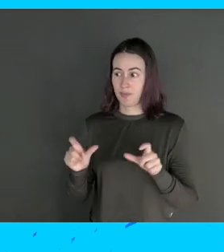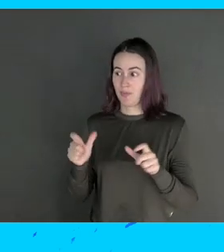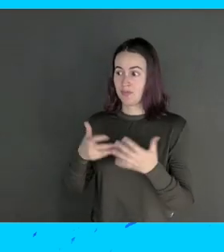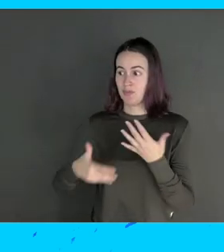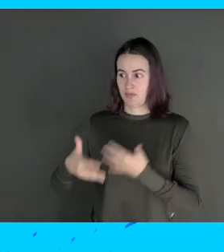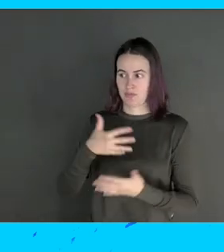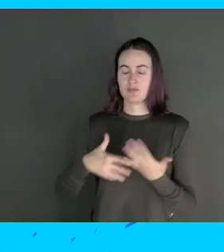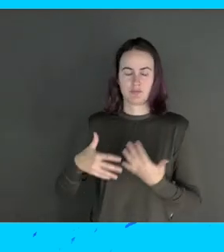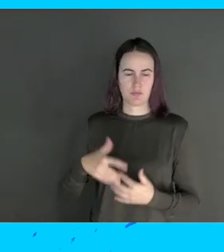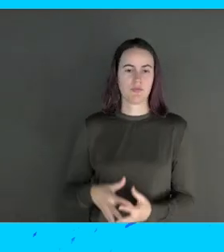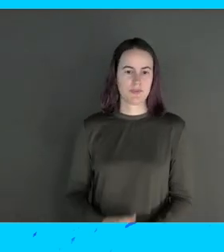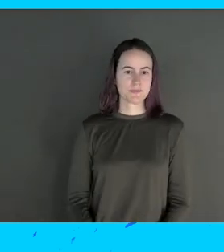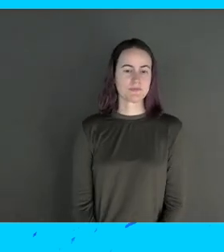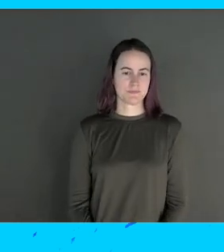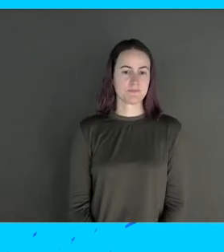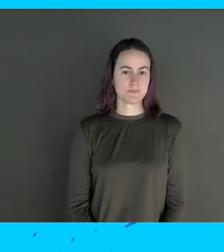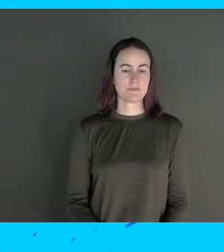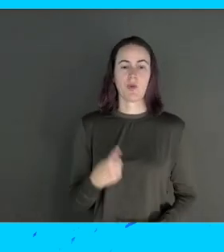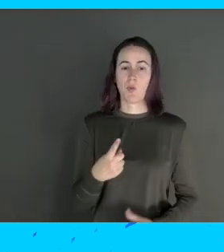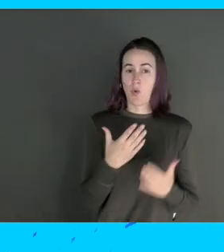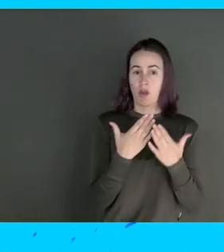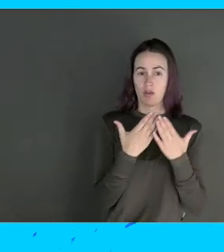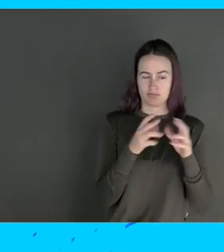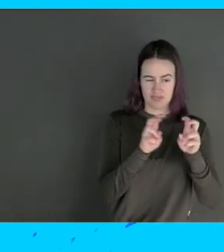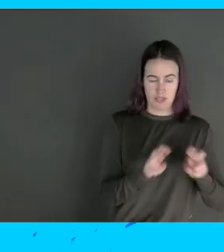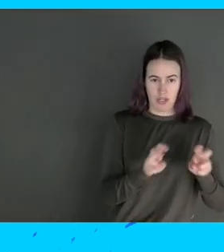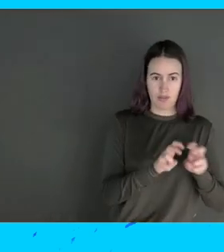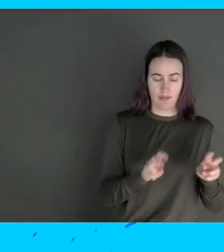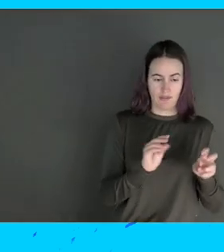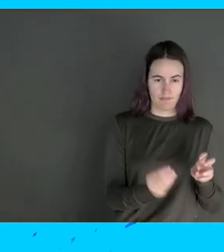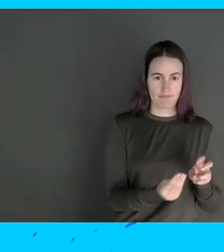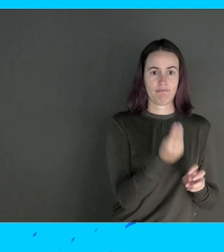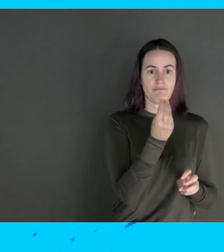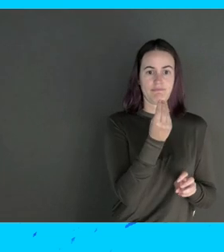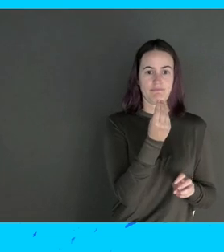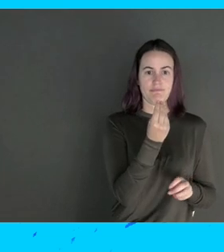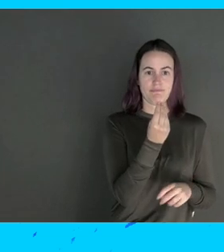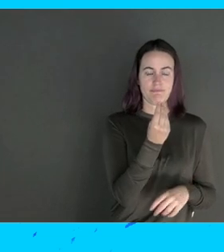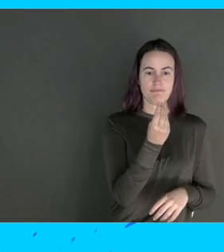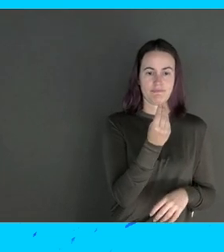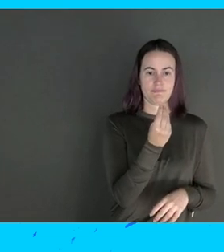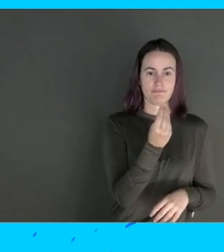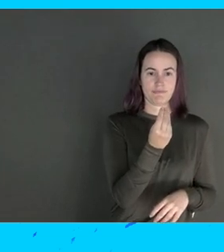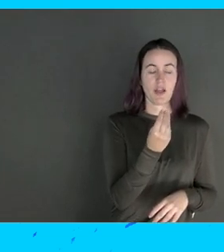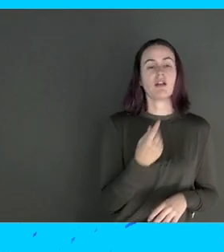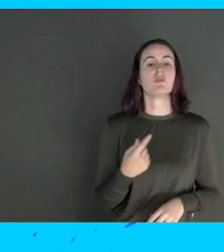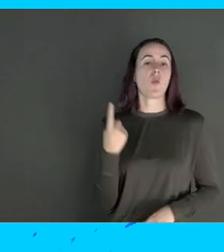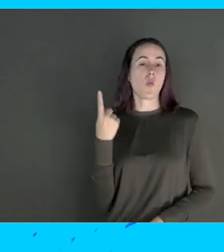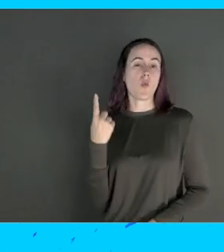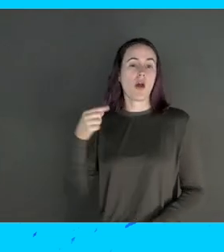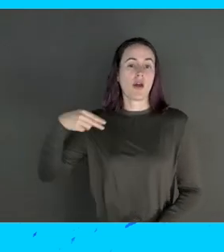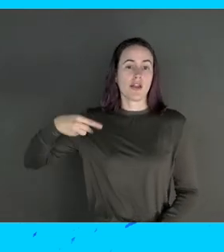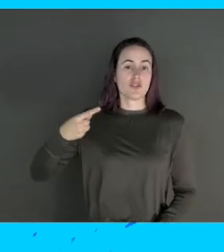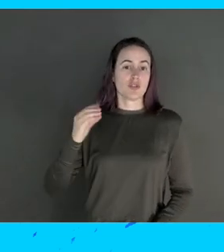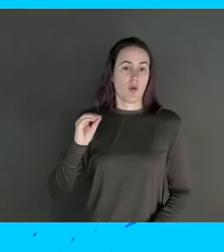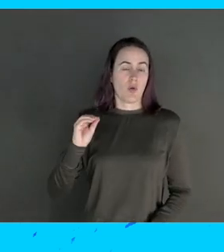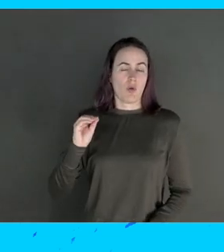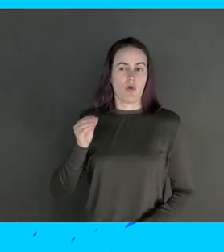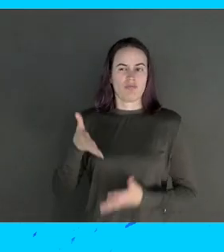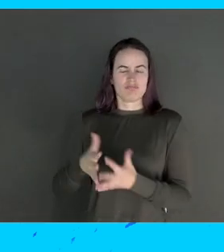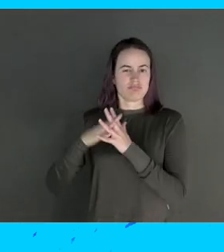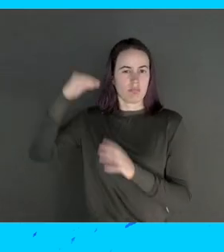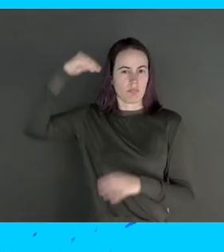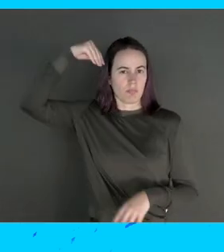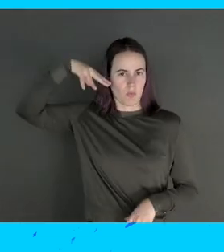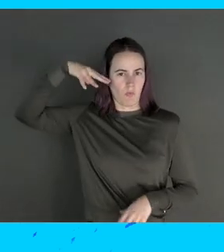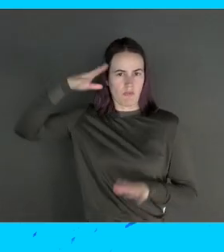was made by the NGO that we have, that is because there's only one NGO that is focusing specifically on